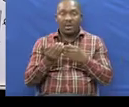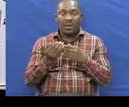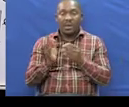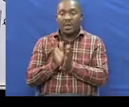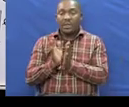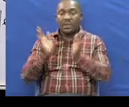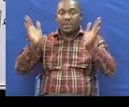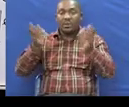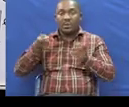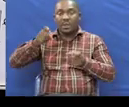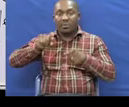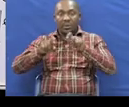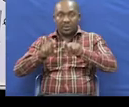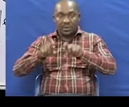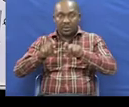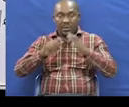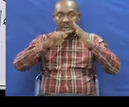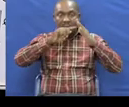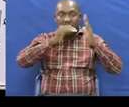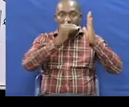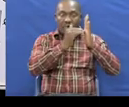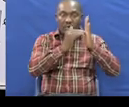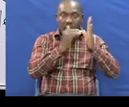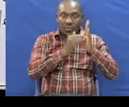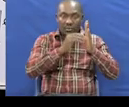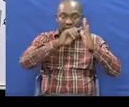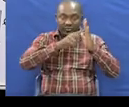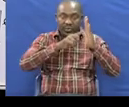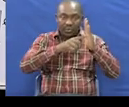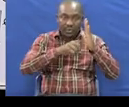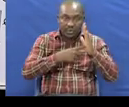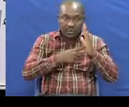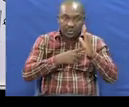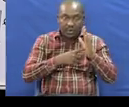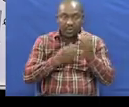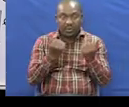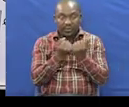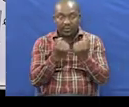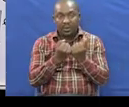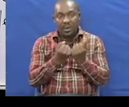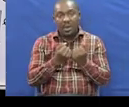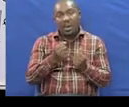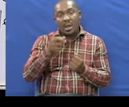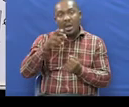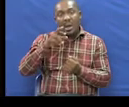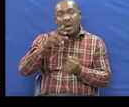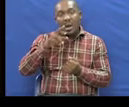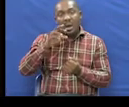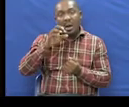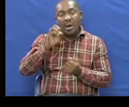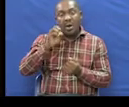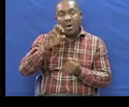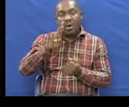half-filled, it must contain 3 electrons, full-filled 6 electrons. And for d orbital,